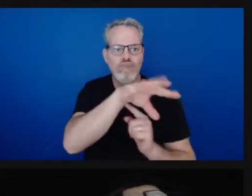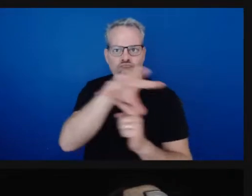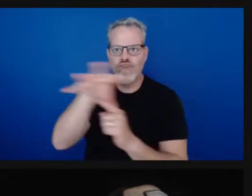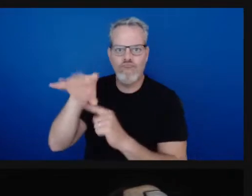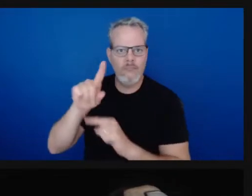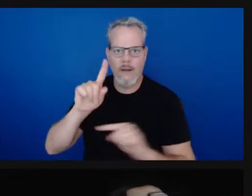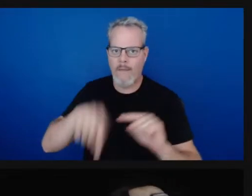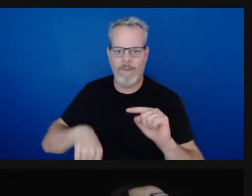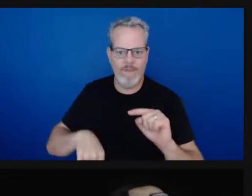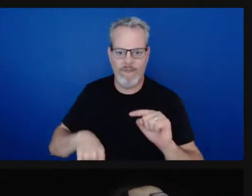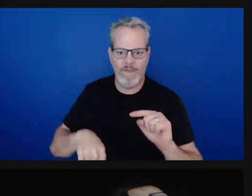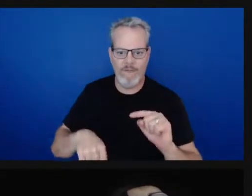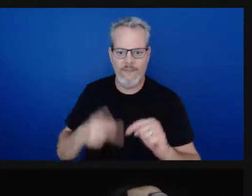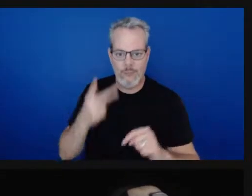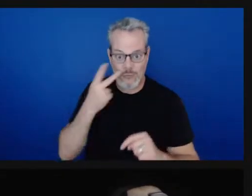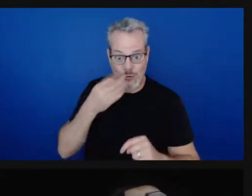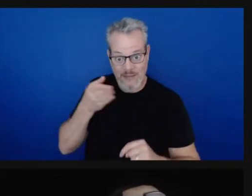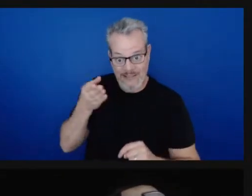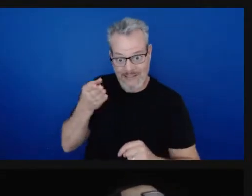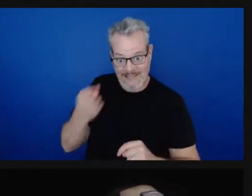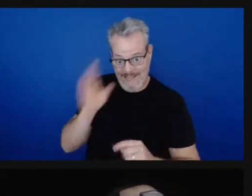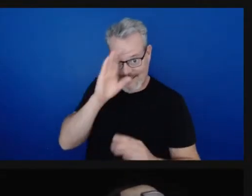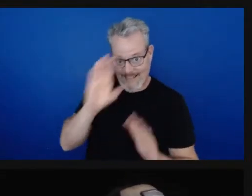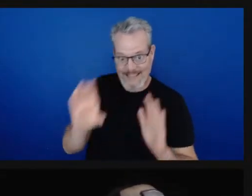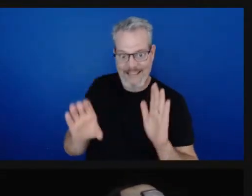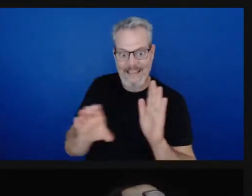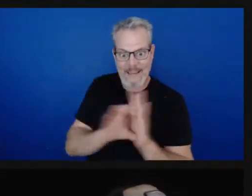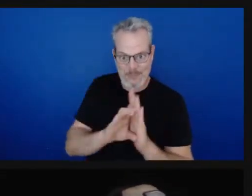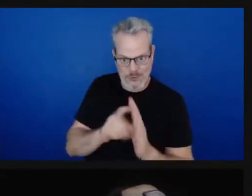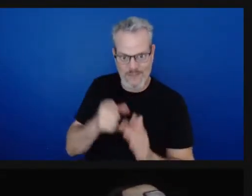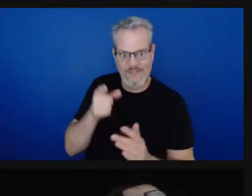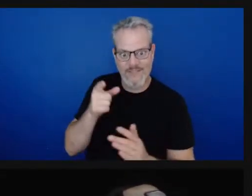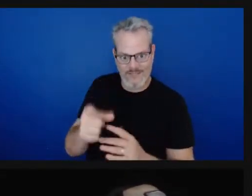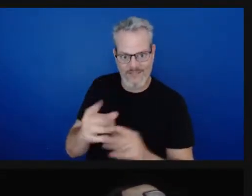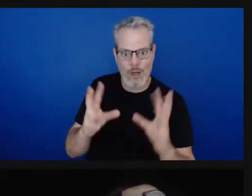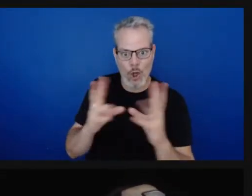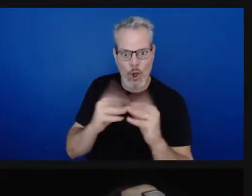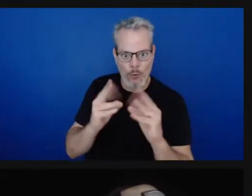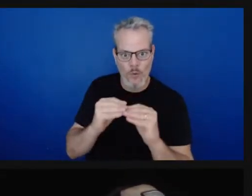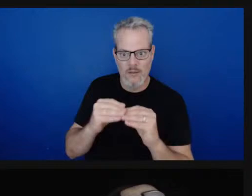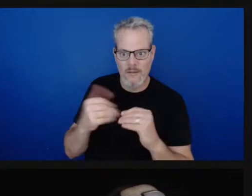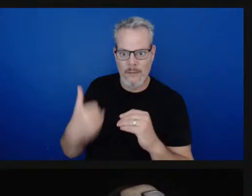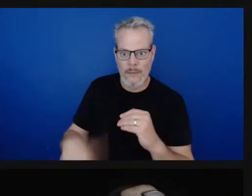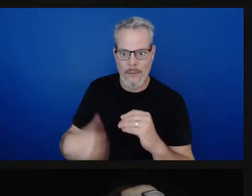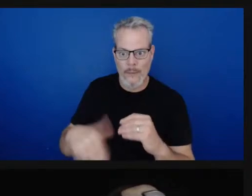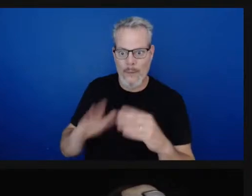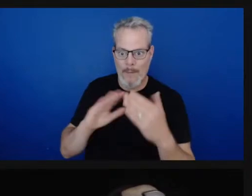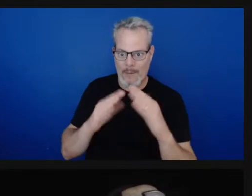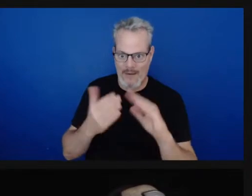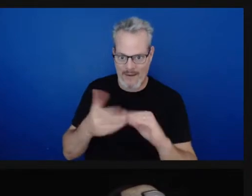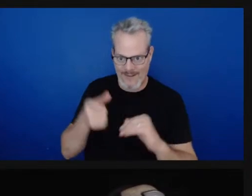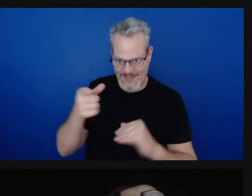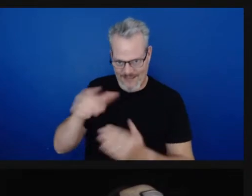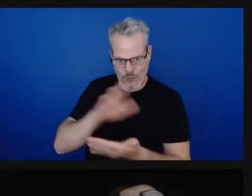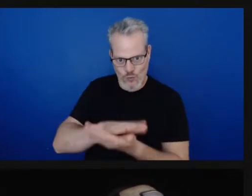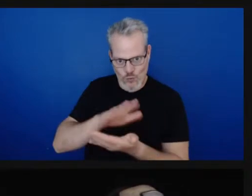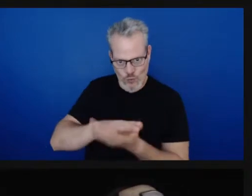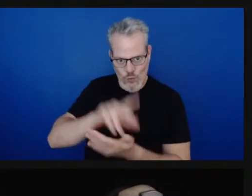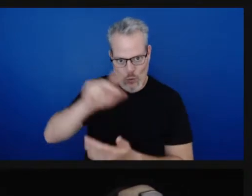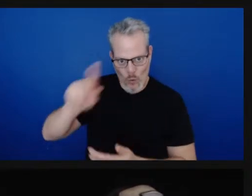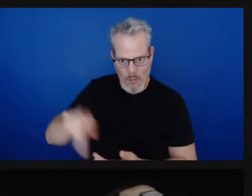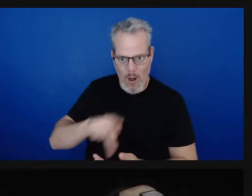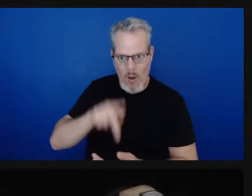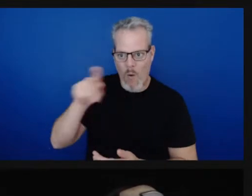Here is an image of one of those community meetings. They're at the school in Pahoa.